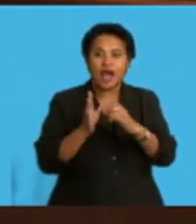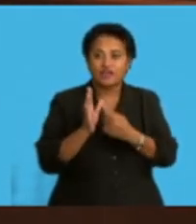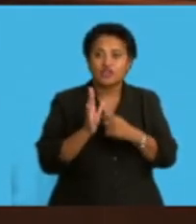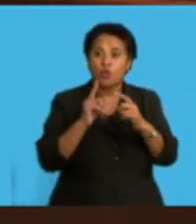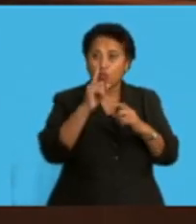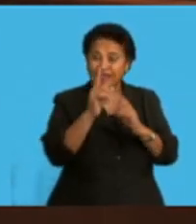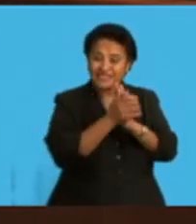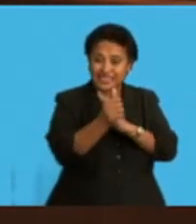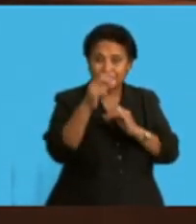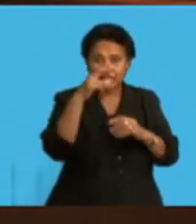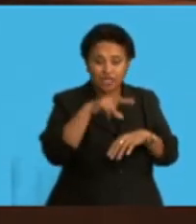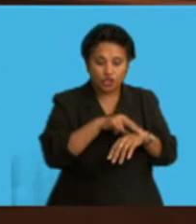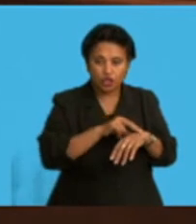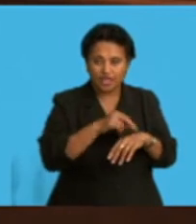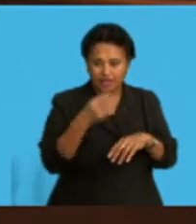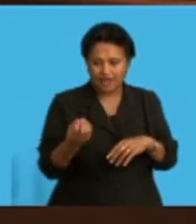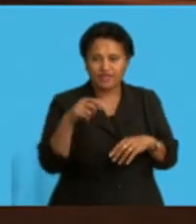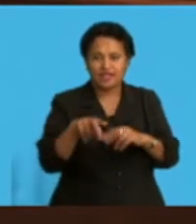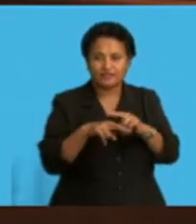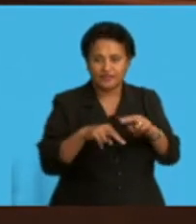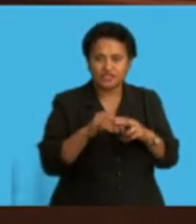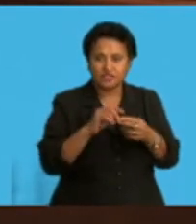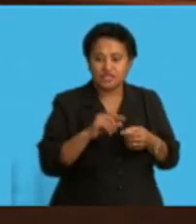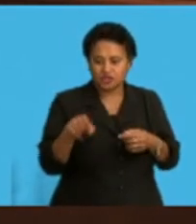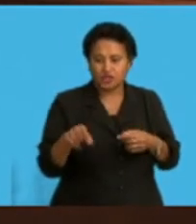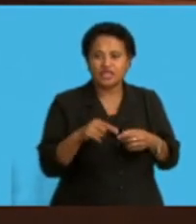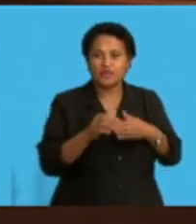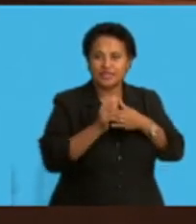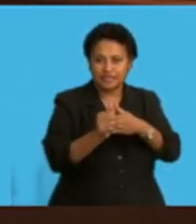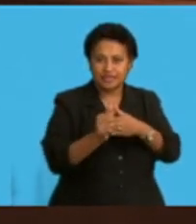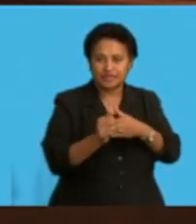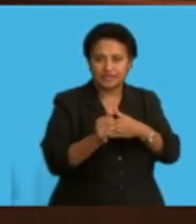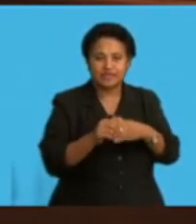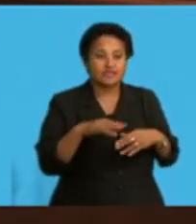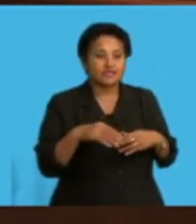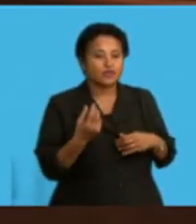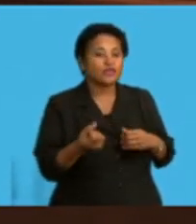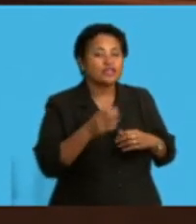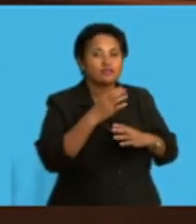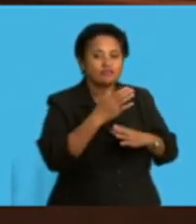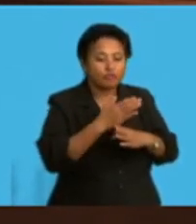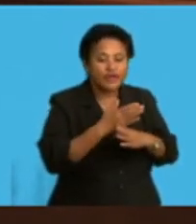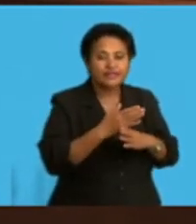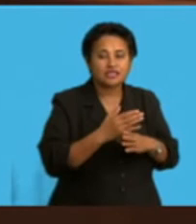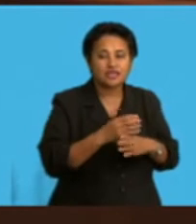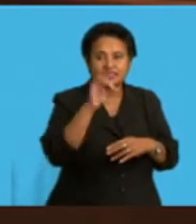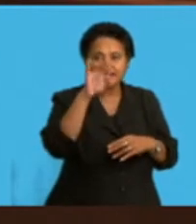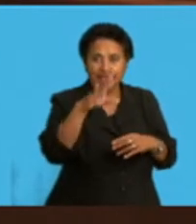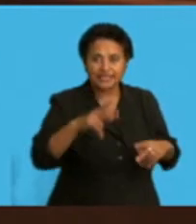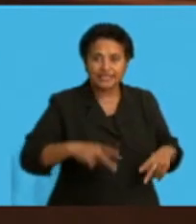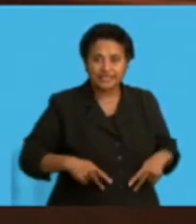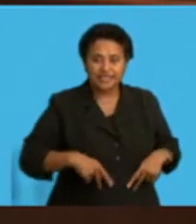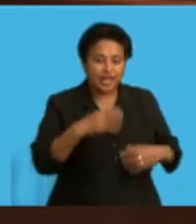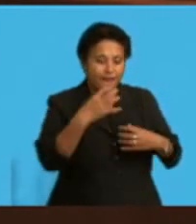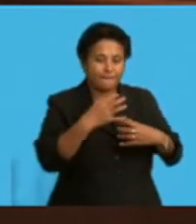This treatment and research centre will advance the treatment of kidney disease in Fiji by operating 10 new kidney dialysis machines and offering a range of other